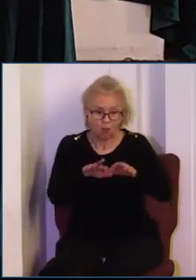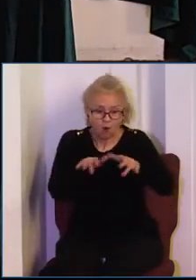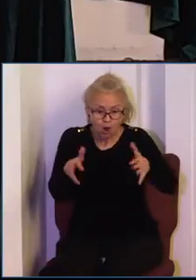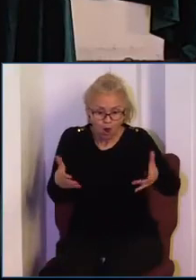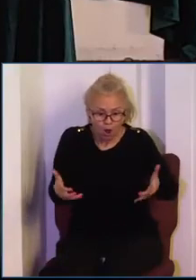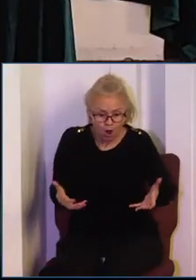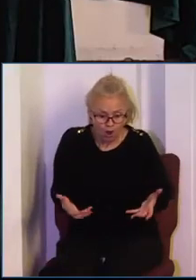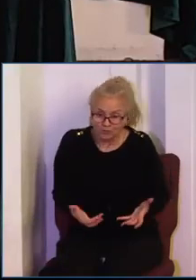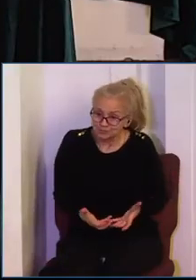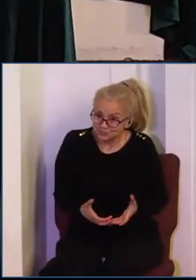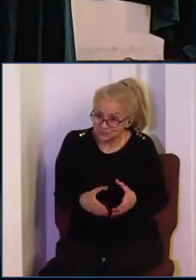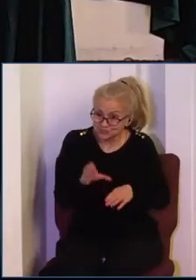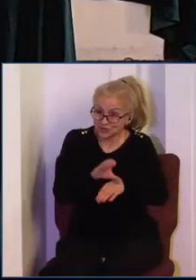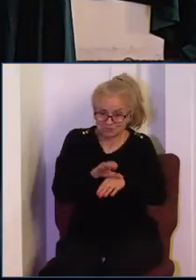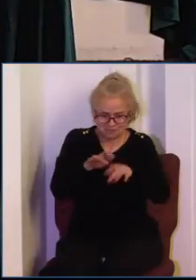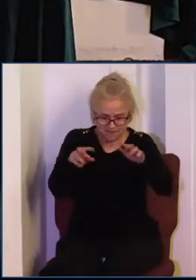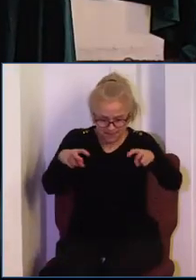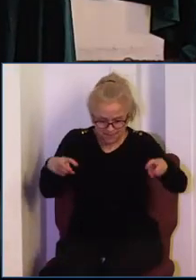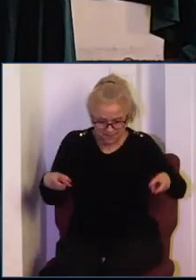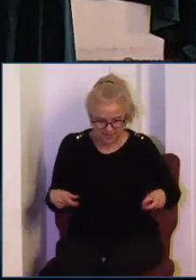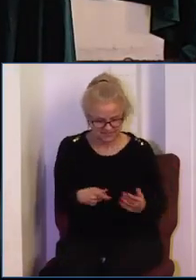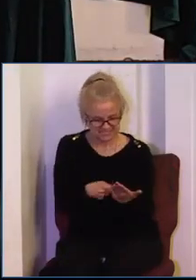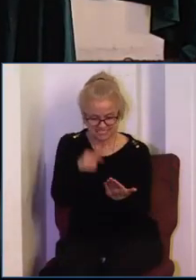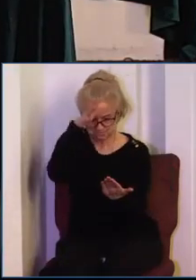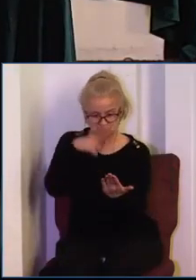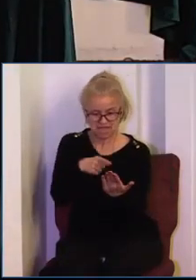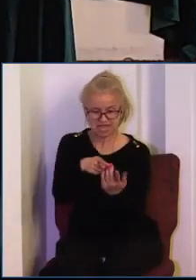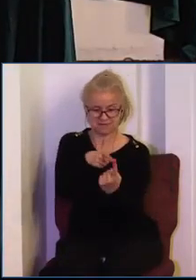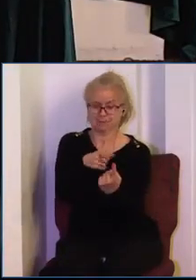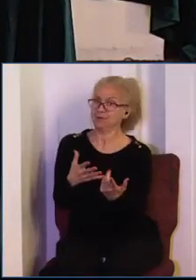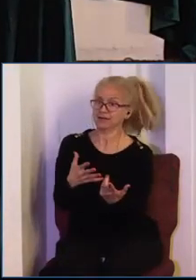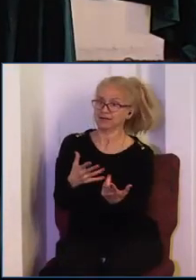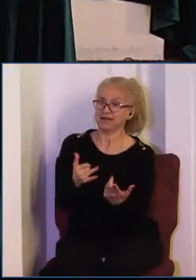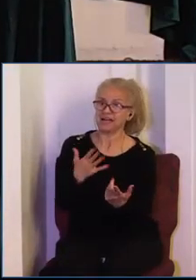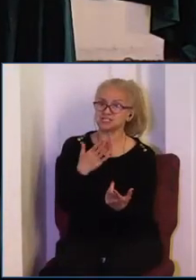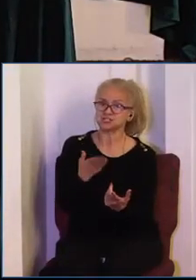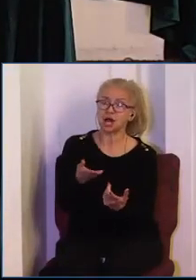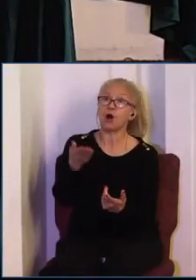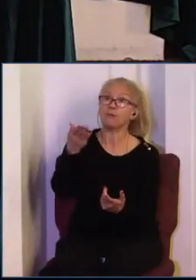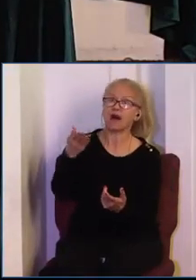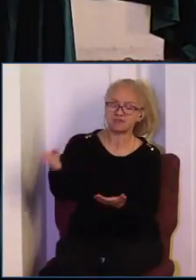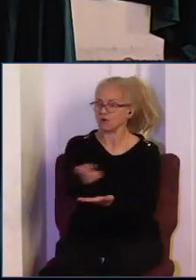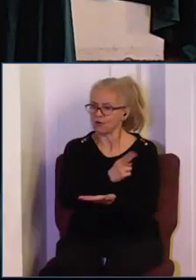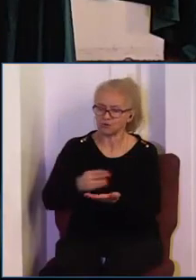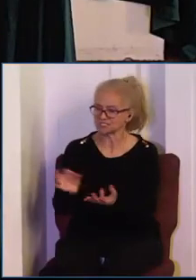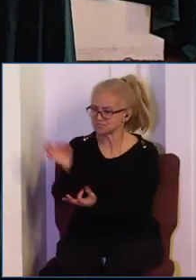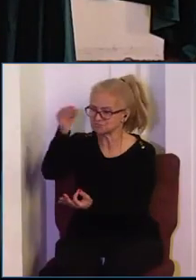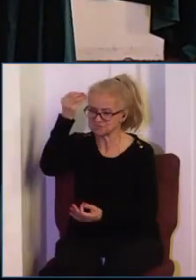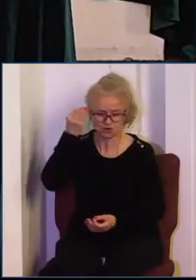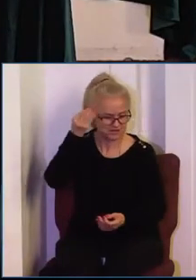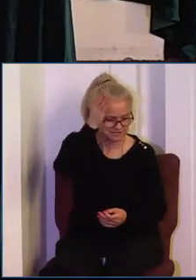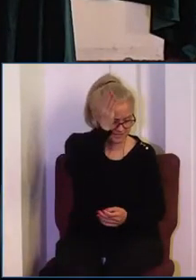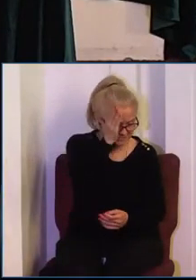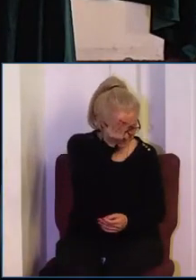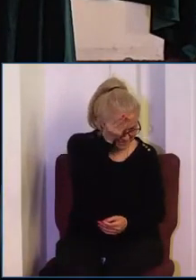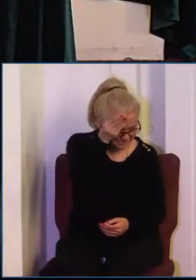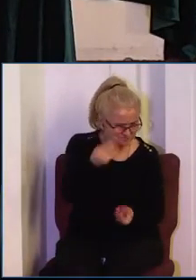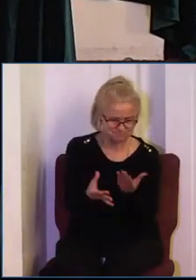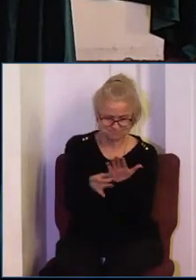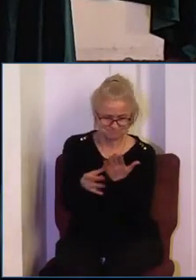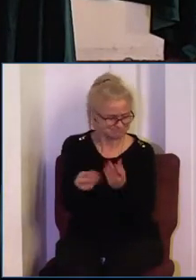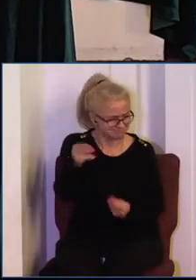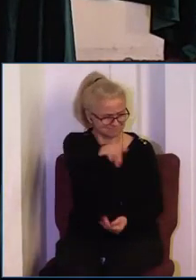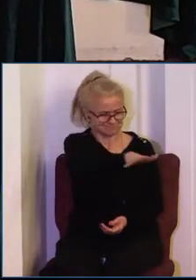church. And here is this man that is so anointed by the Holy Spirit, and